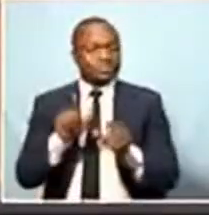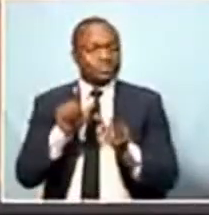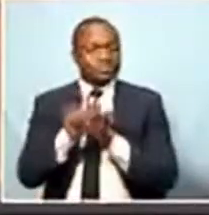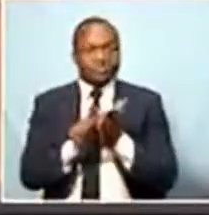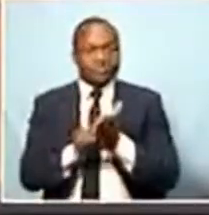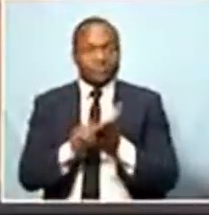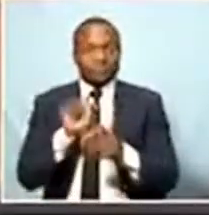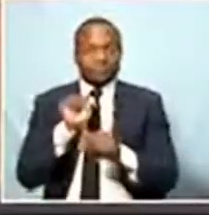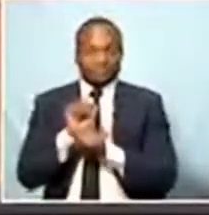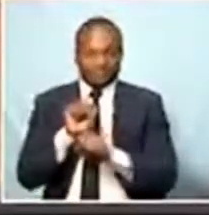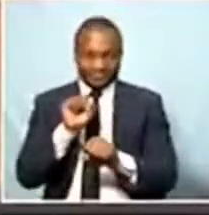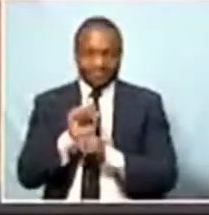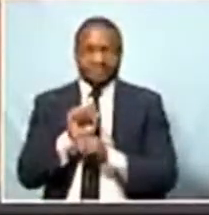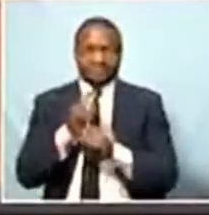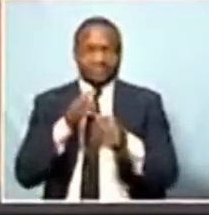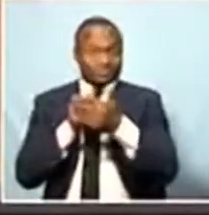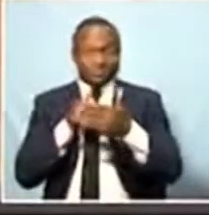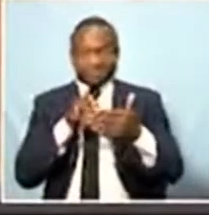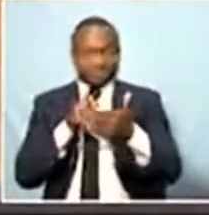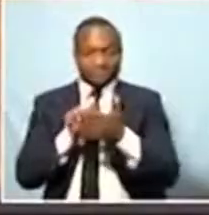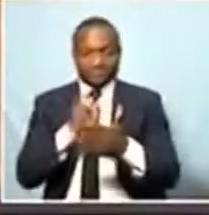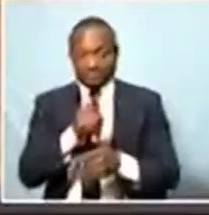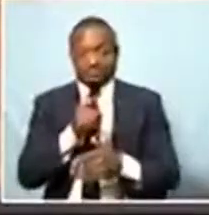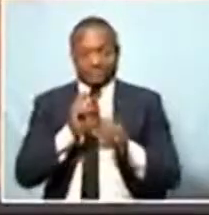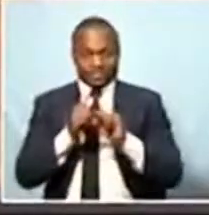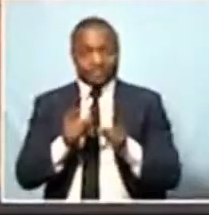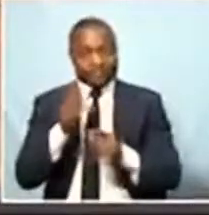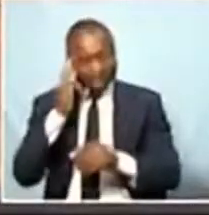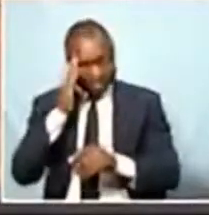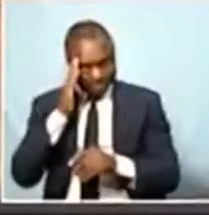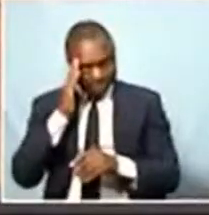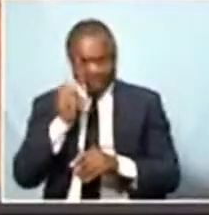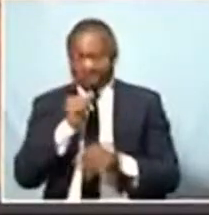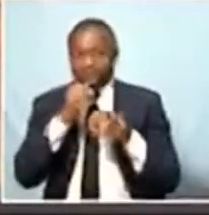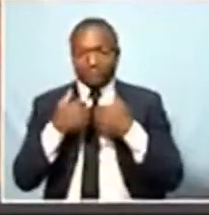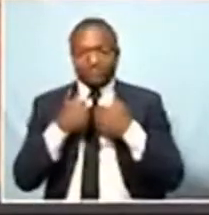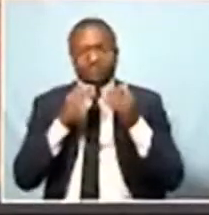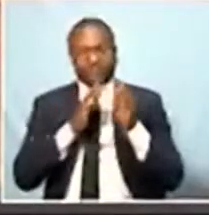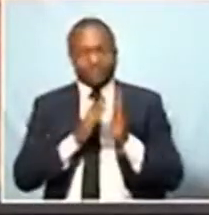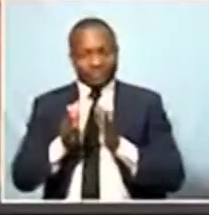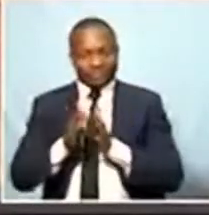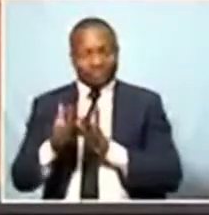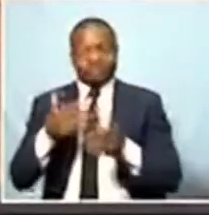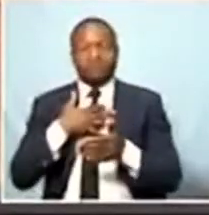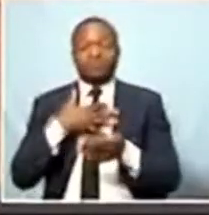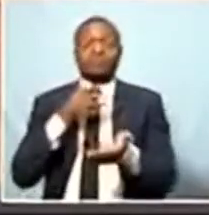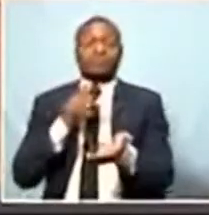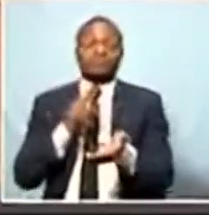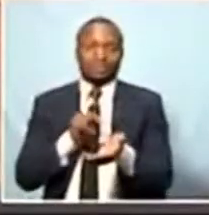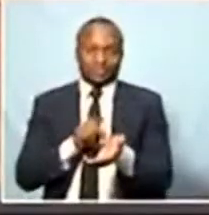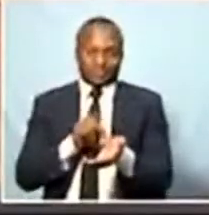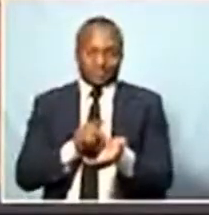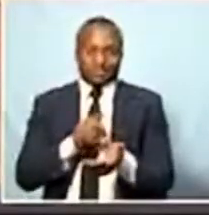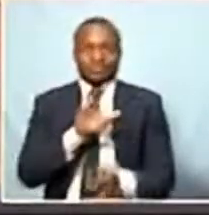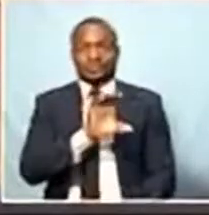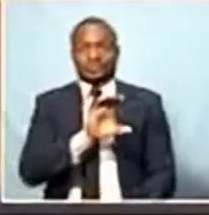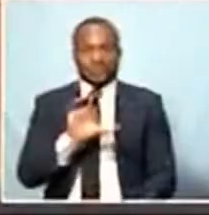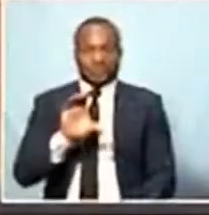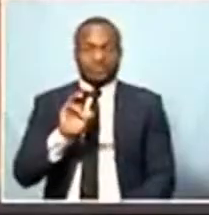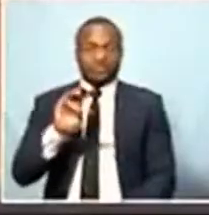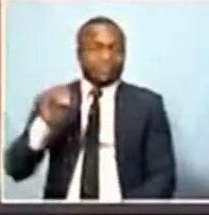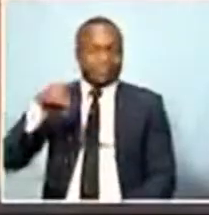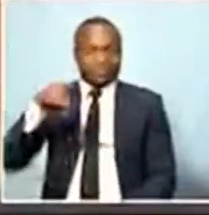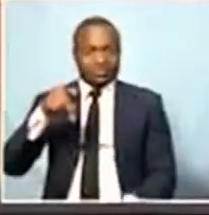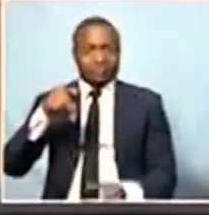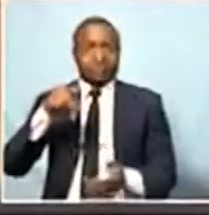against you. I know you have no such intentions. My name is Honorable Dr. Chitalu Chulufya, a Member of Parliament for Masi